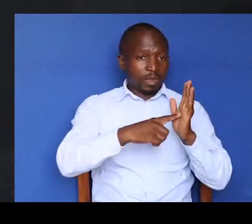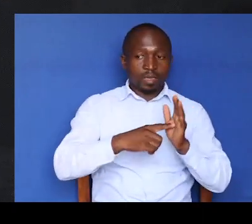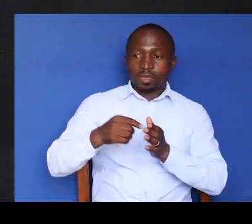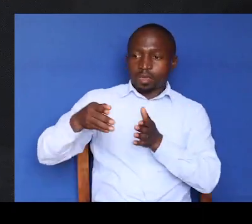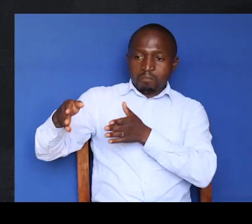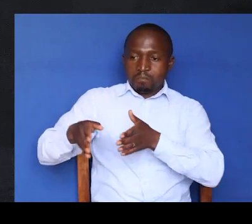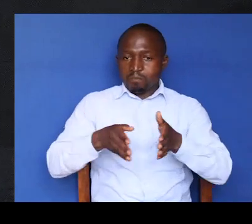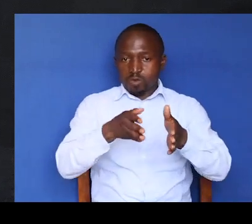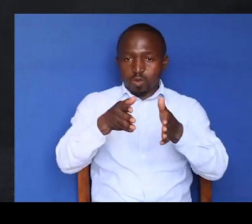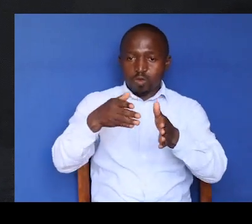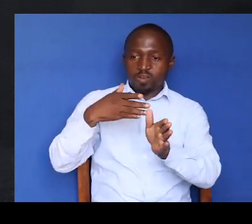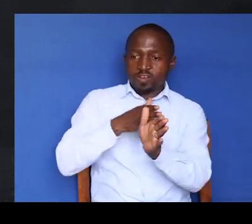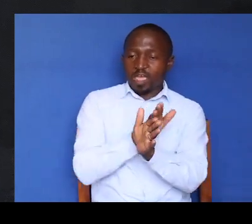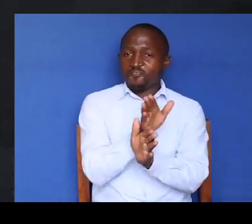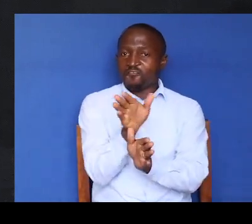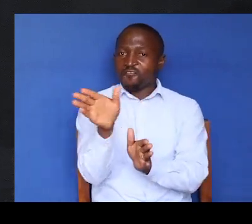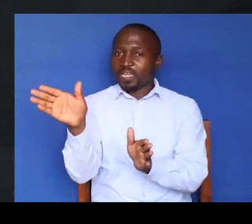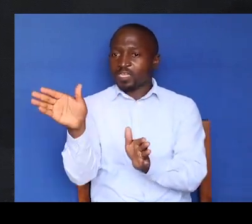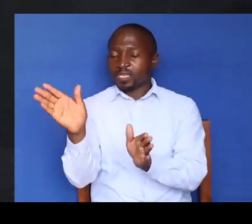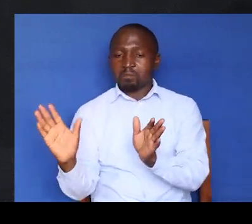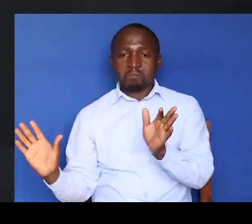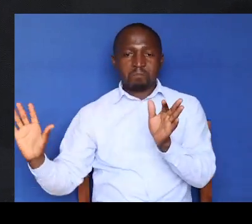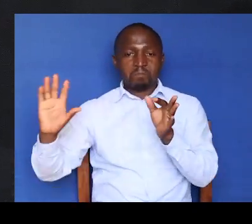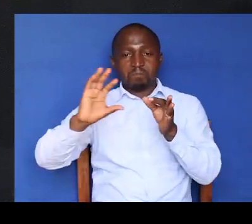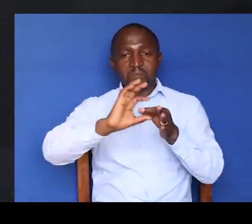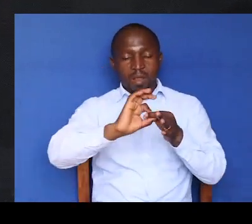a river system into